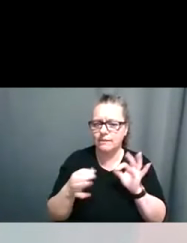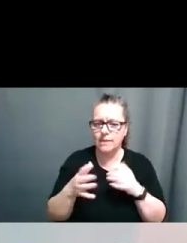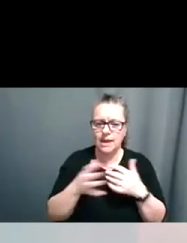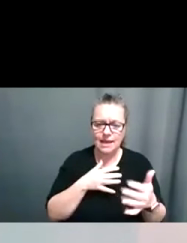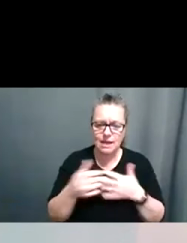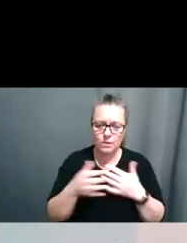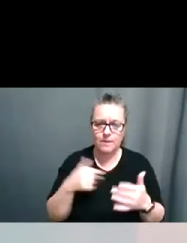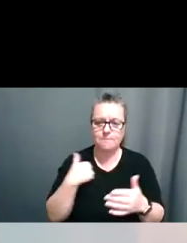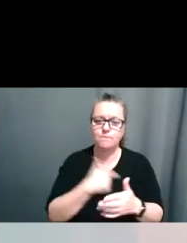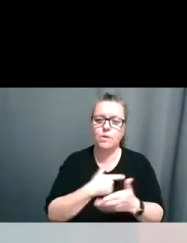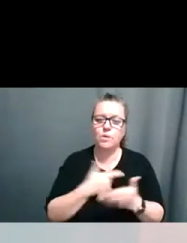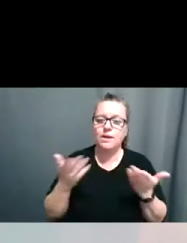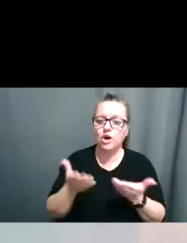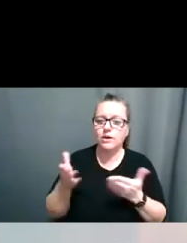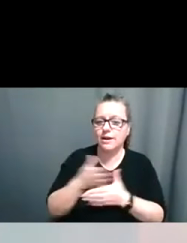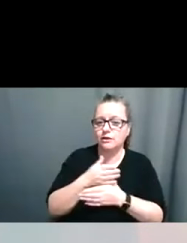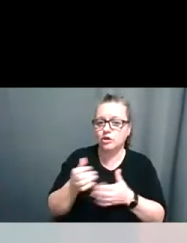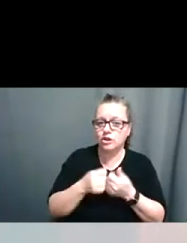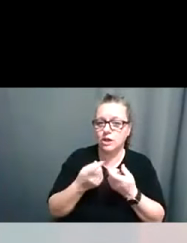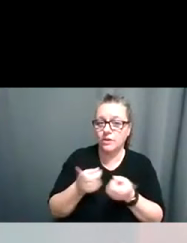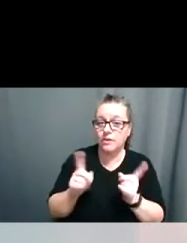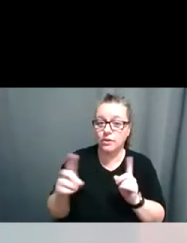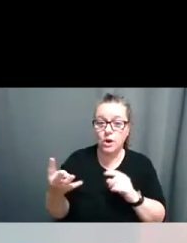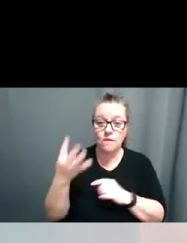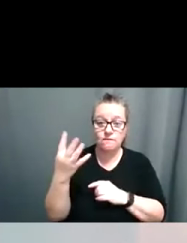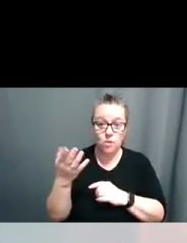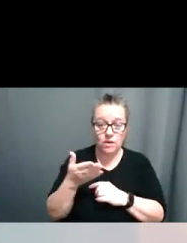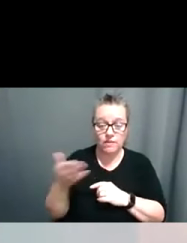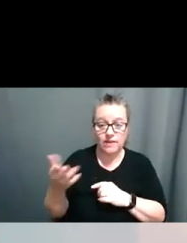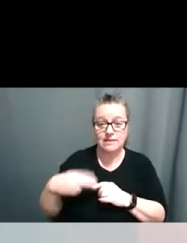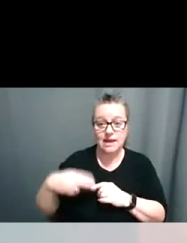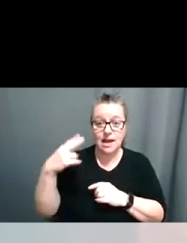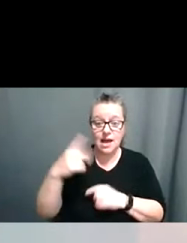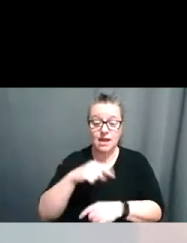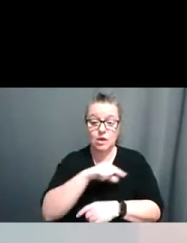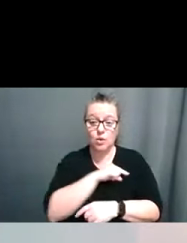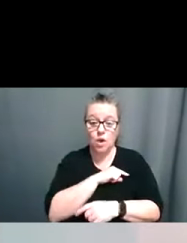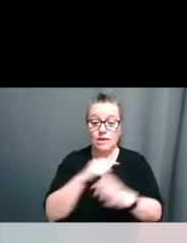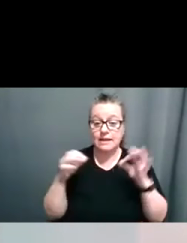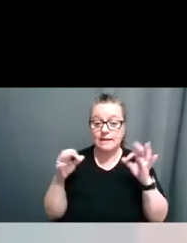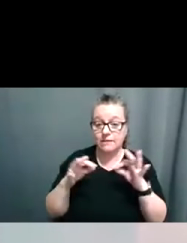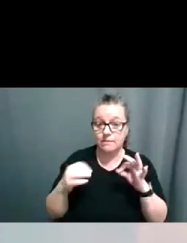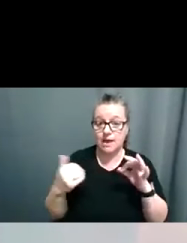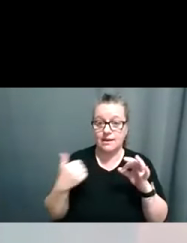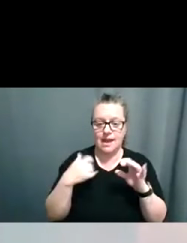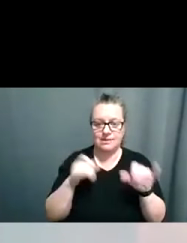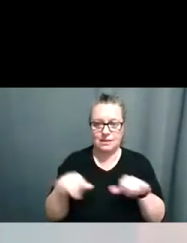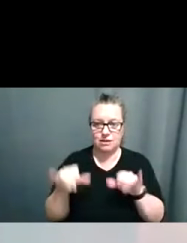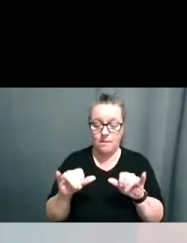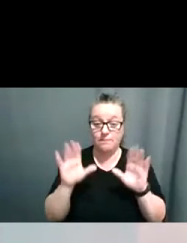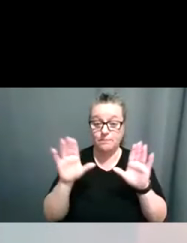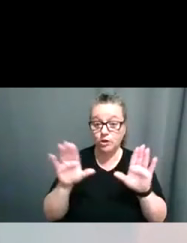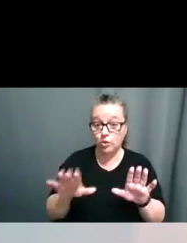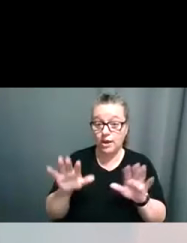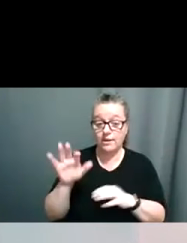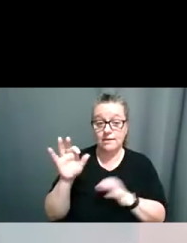Well, we are here to share with you that there are 4 elements that all high quality feedback has in common. Great feedback